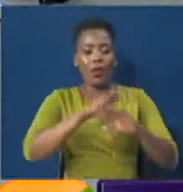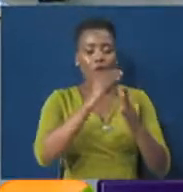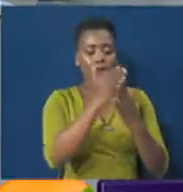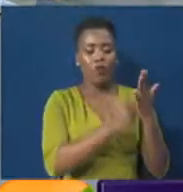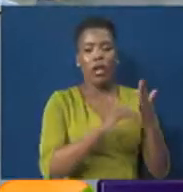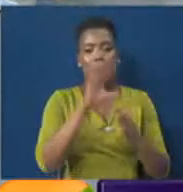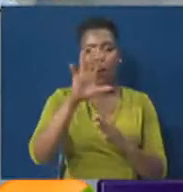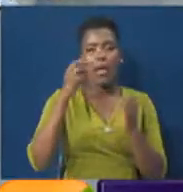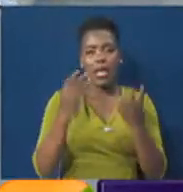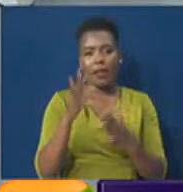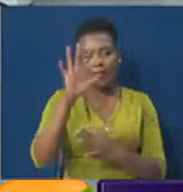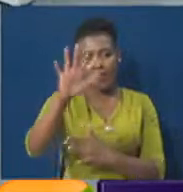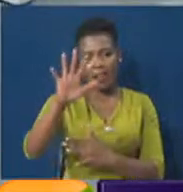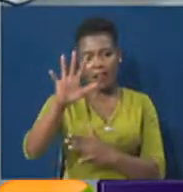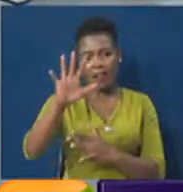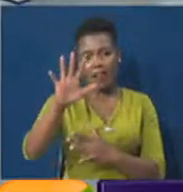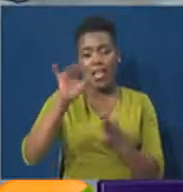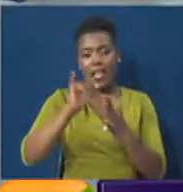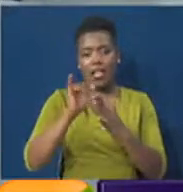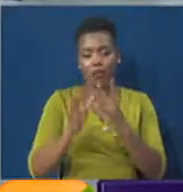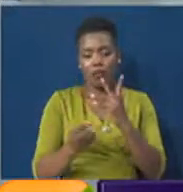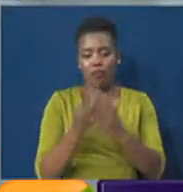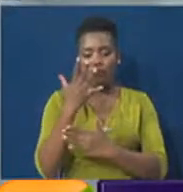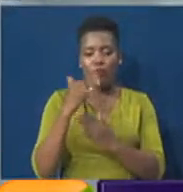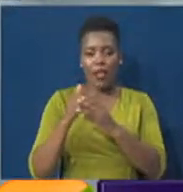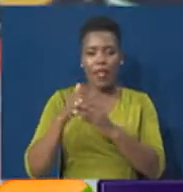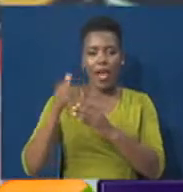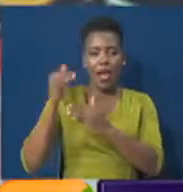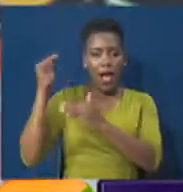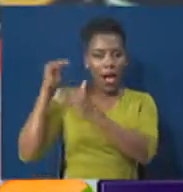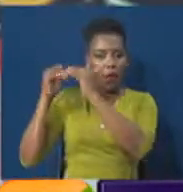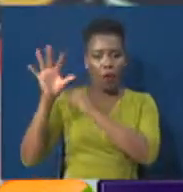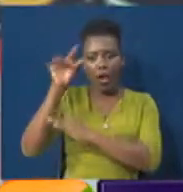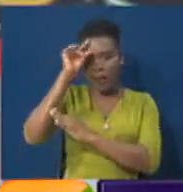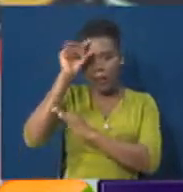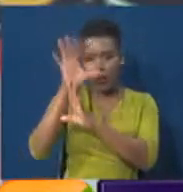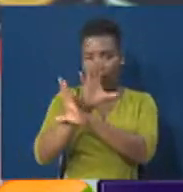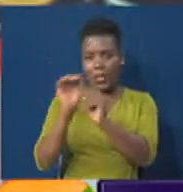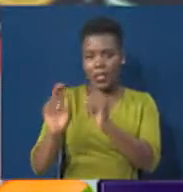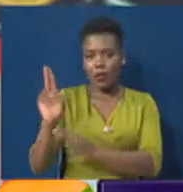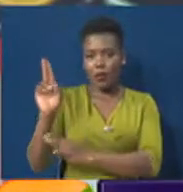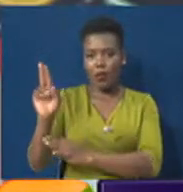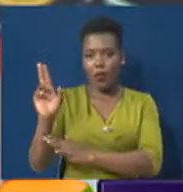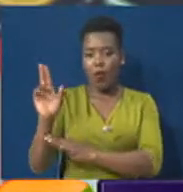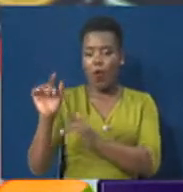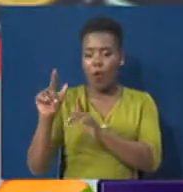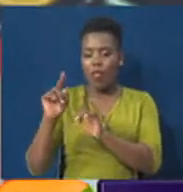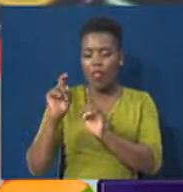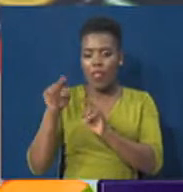programs in the that were there, were initiated in the last government, and they were to give